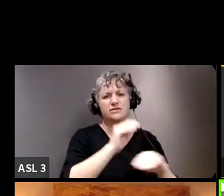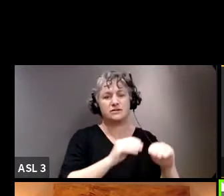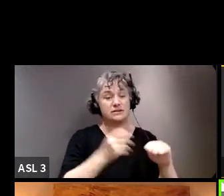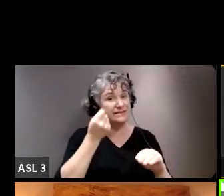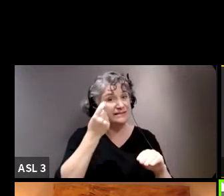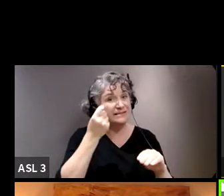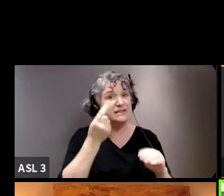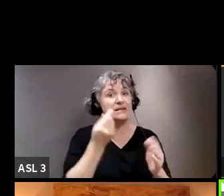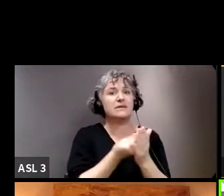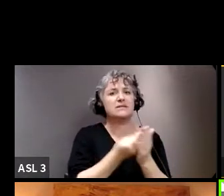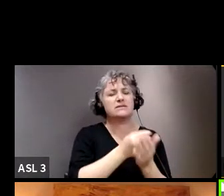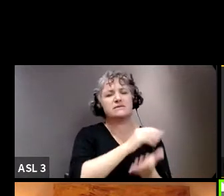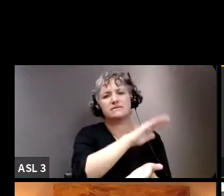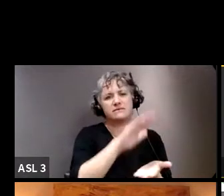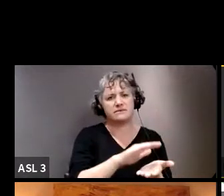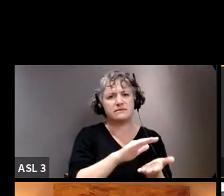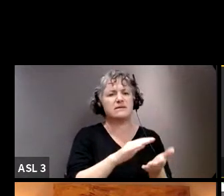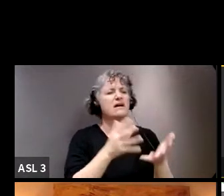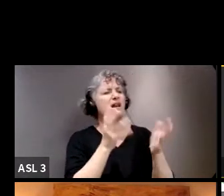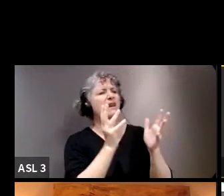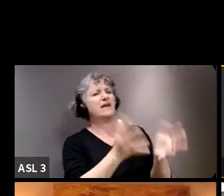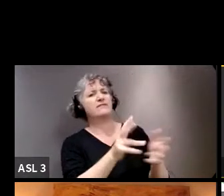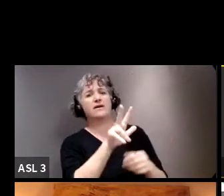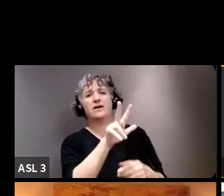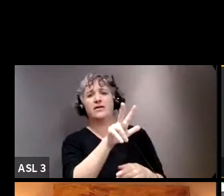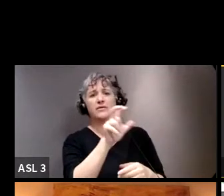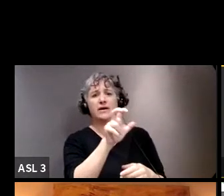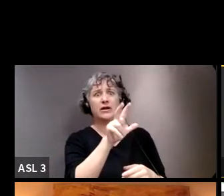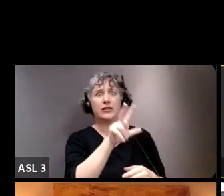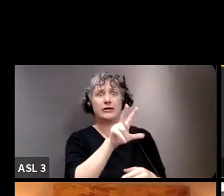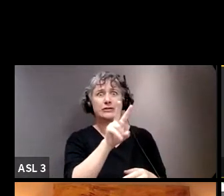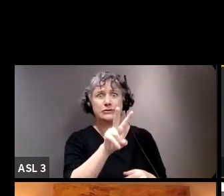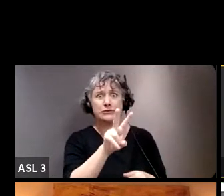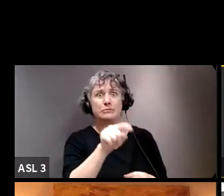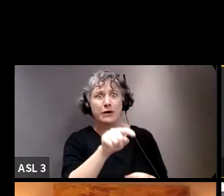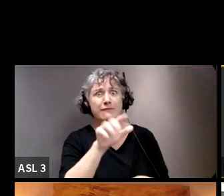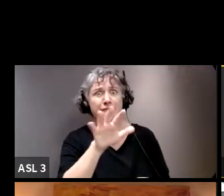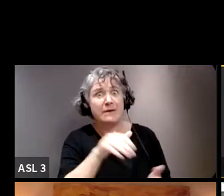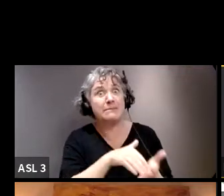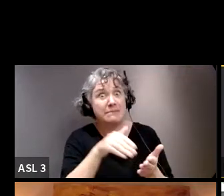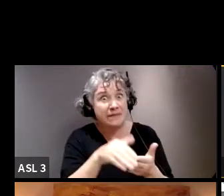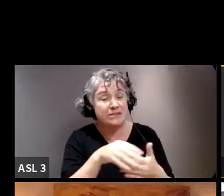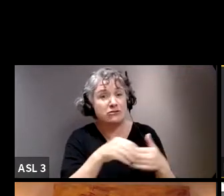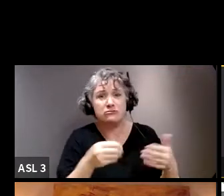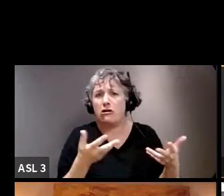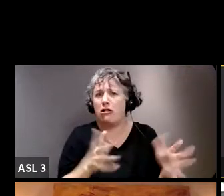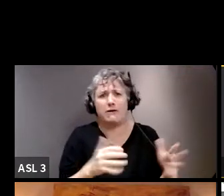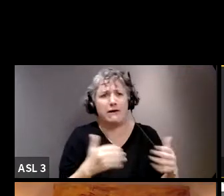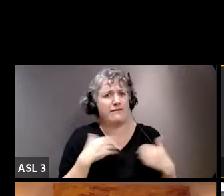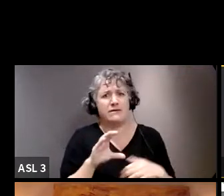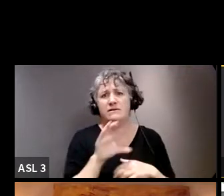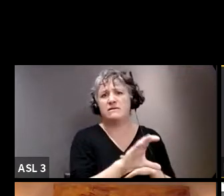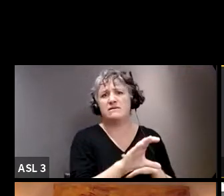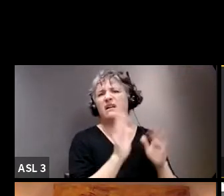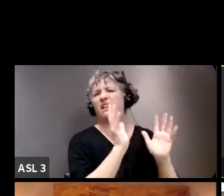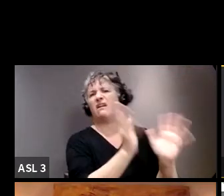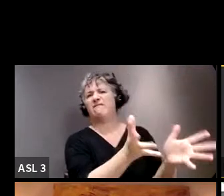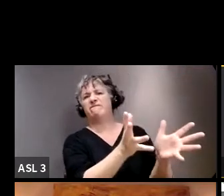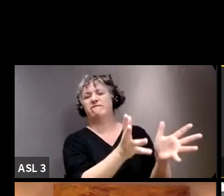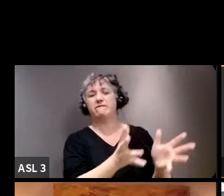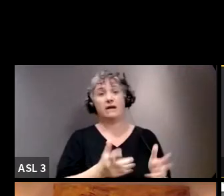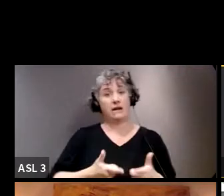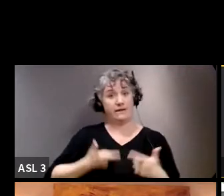force to make due with the 332.5 million dollars already at their disposal i am a resident of downtown